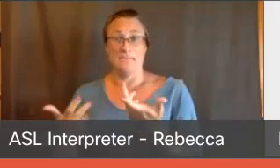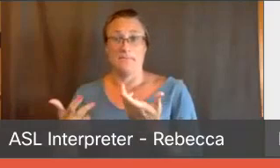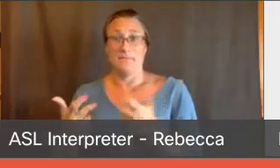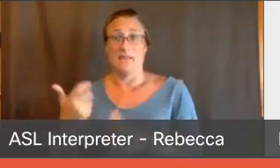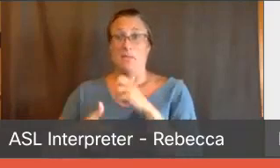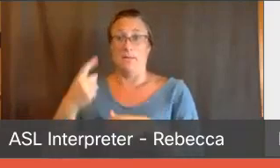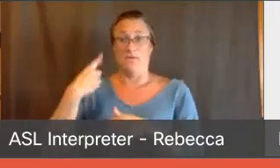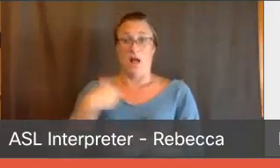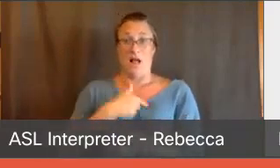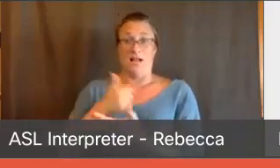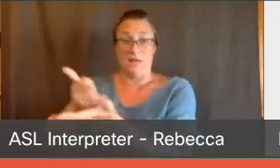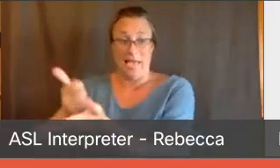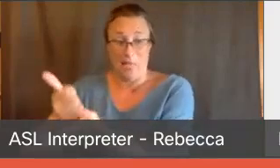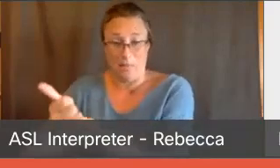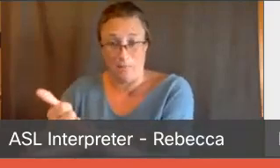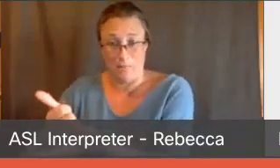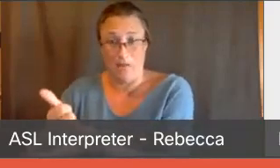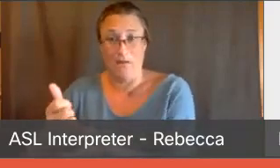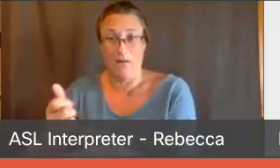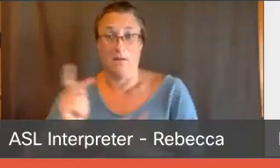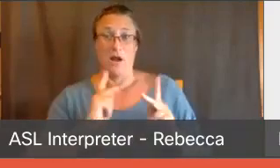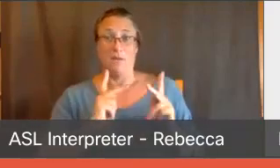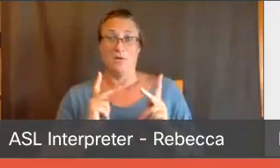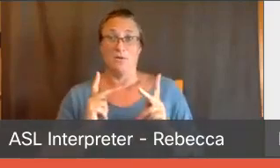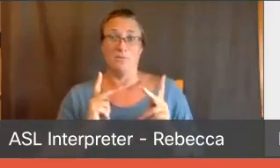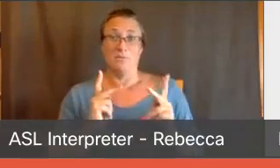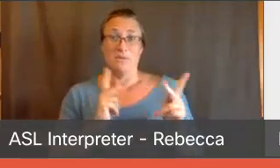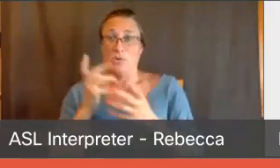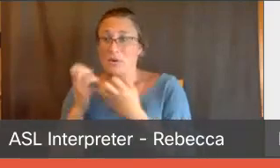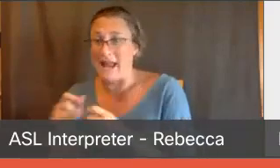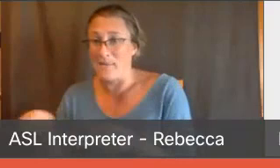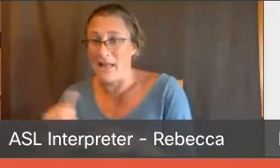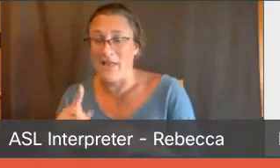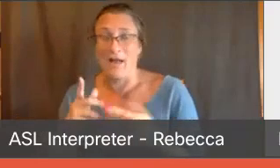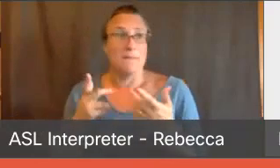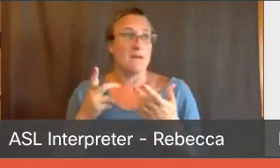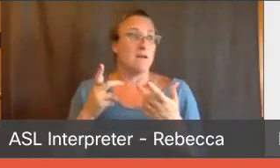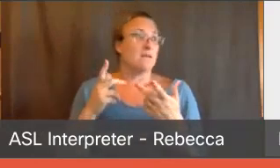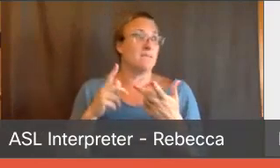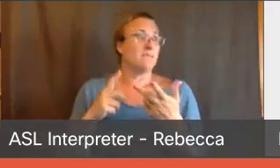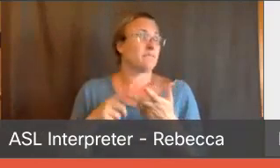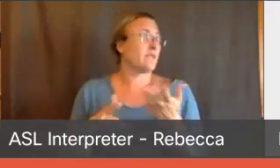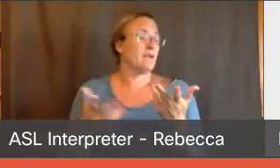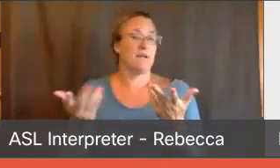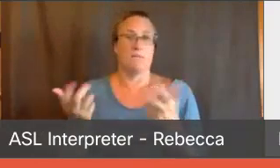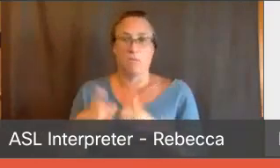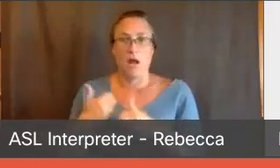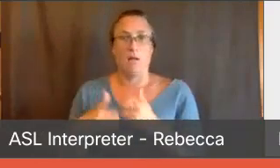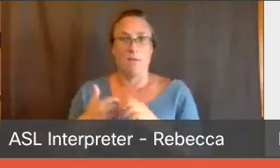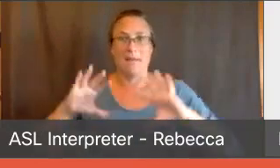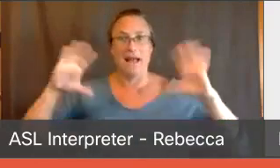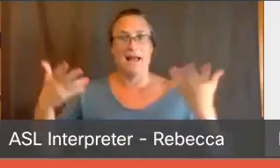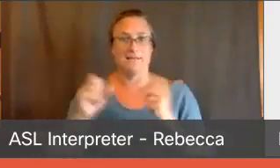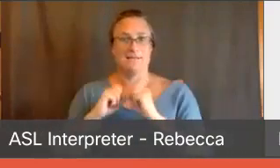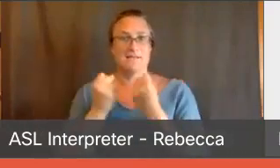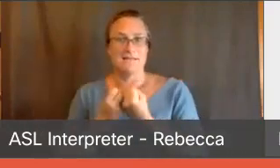It's a problem for people who care about those who have experienced trauma. And it's a problem for us as a society, as a community, when